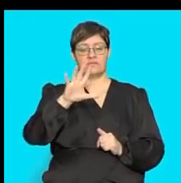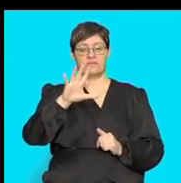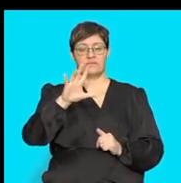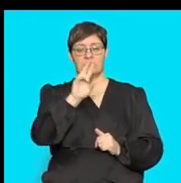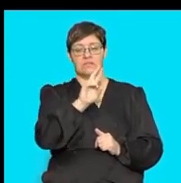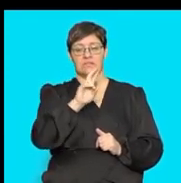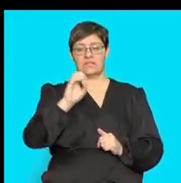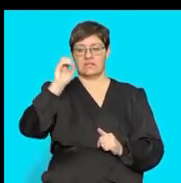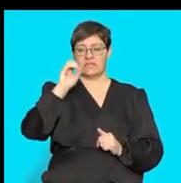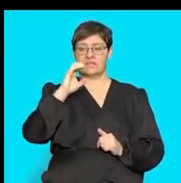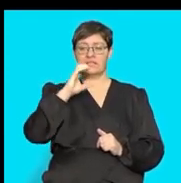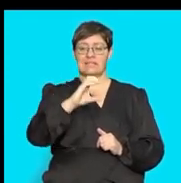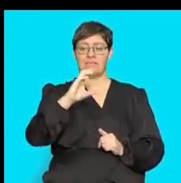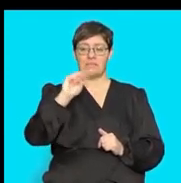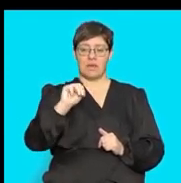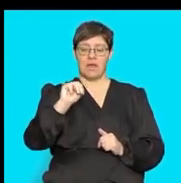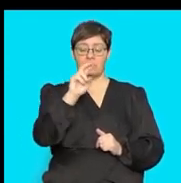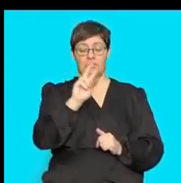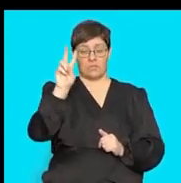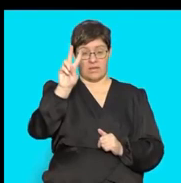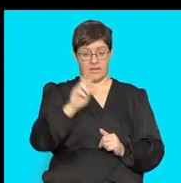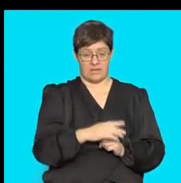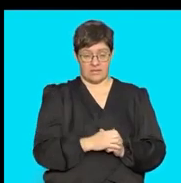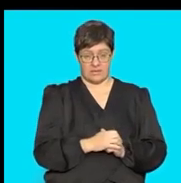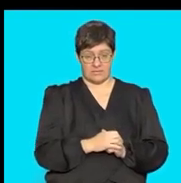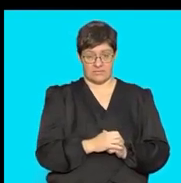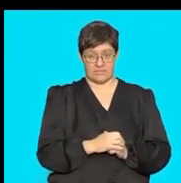517,25 degrees. 25 centimeters squared.